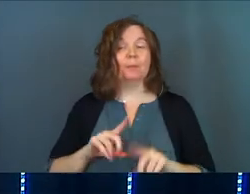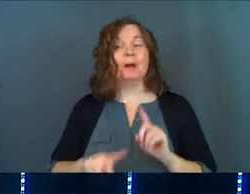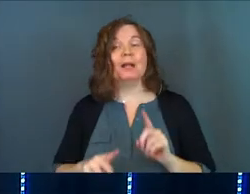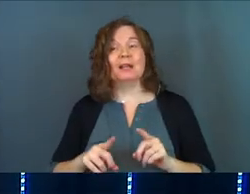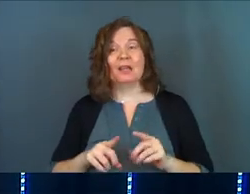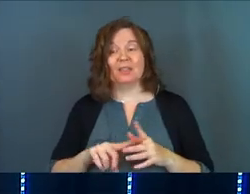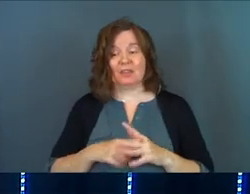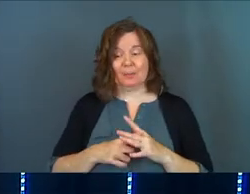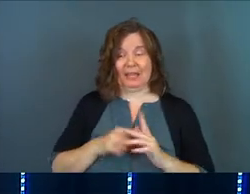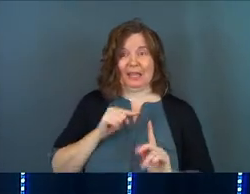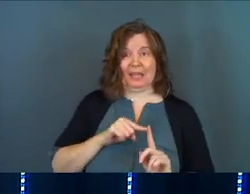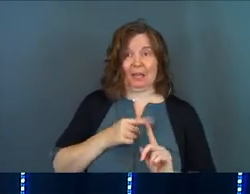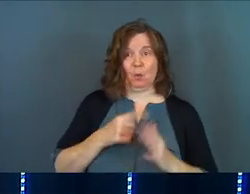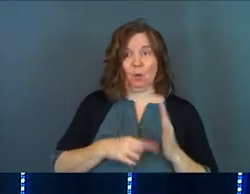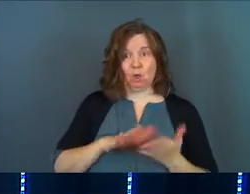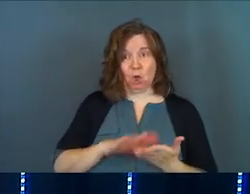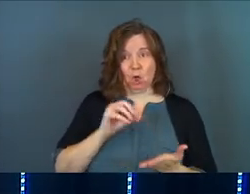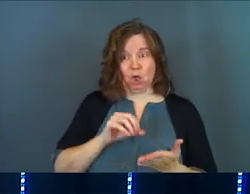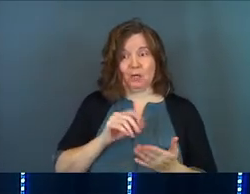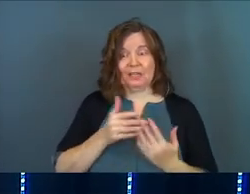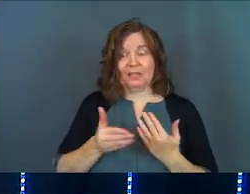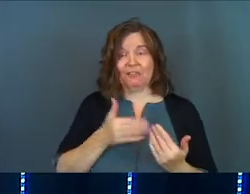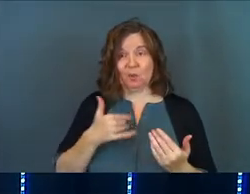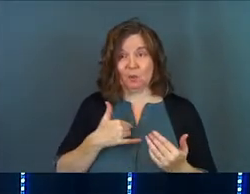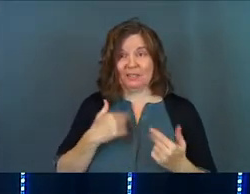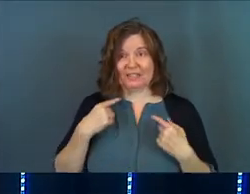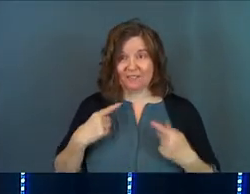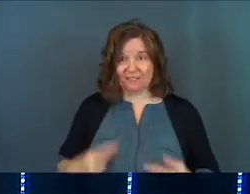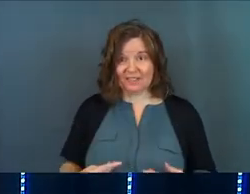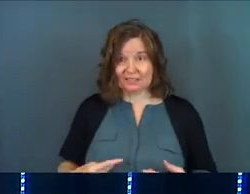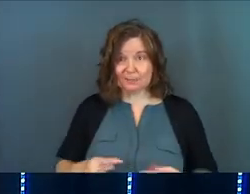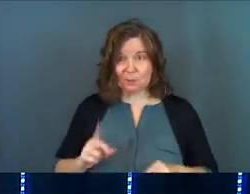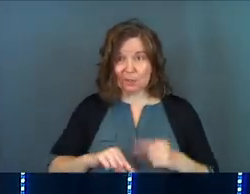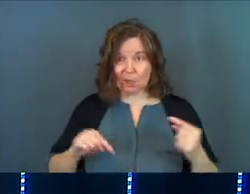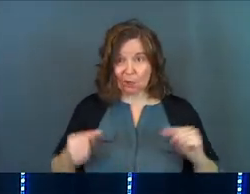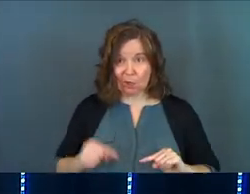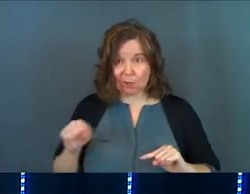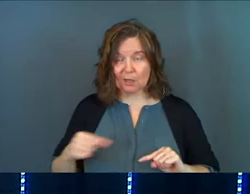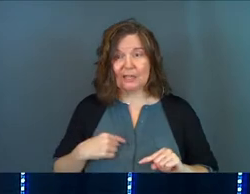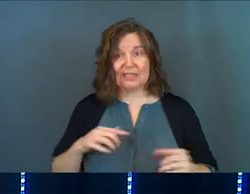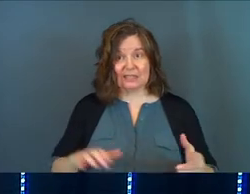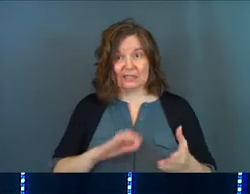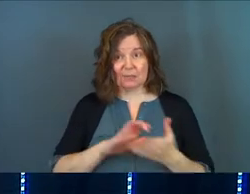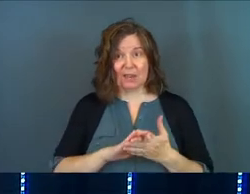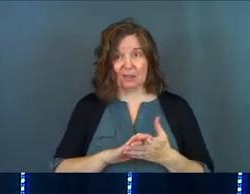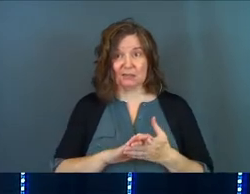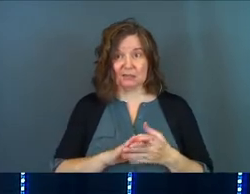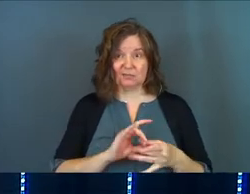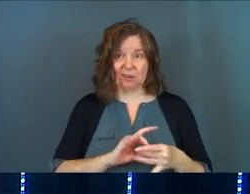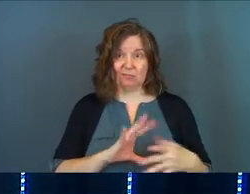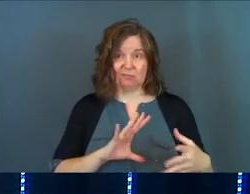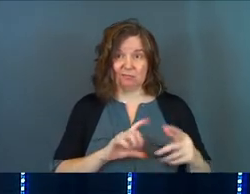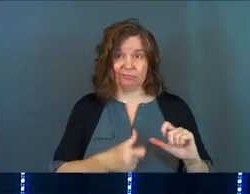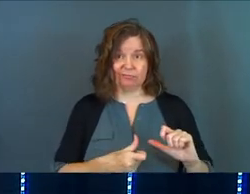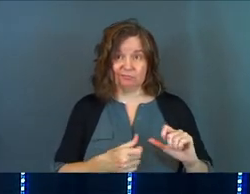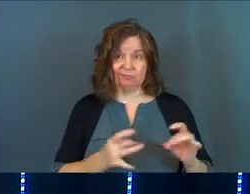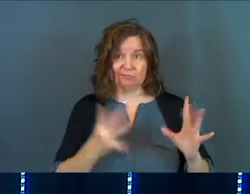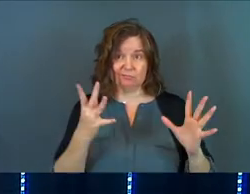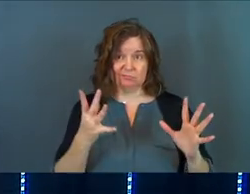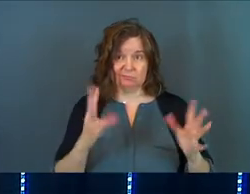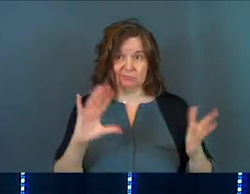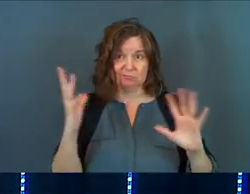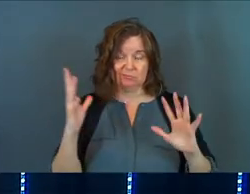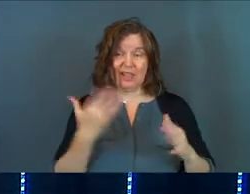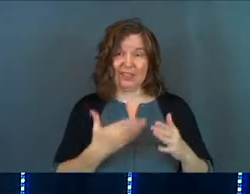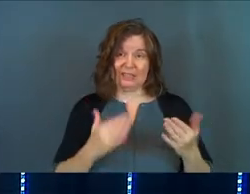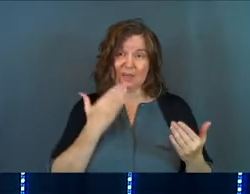But at the very, very beginning, what you learn is even though he's physically unbreakable, his marriage is very broken.